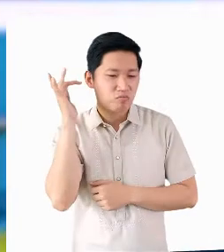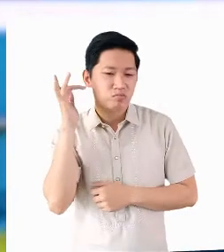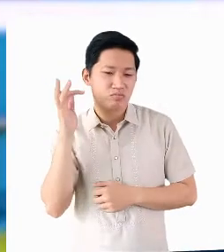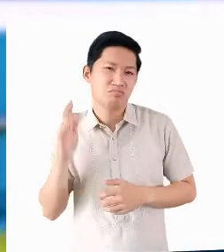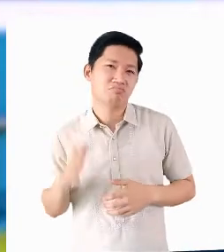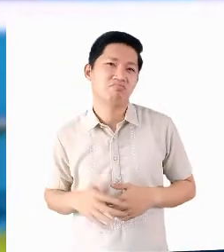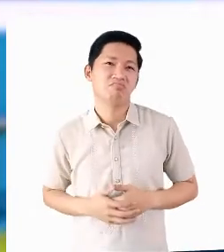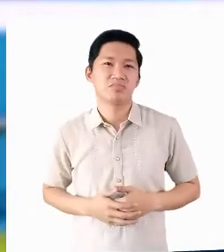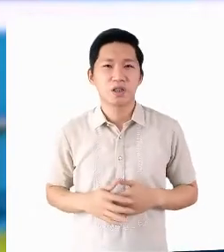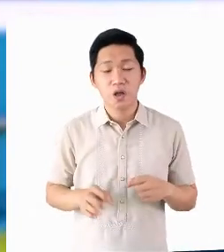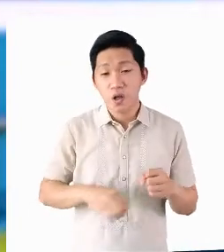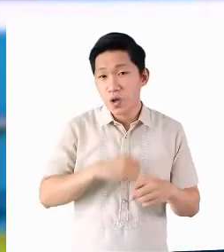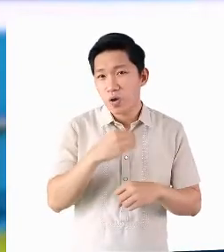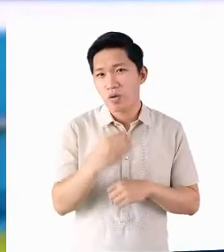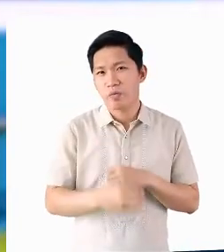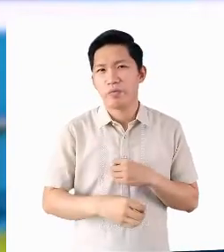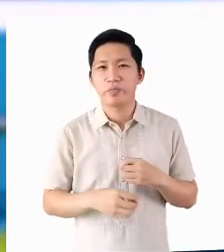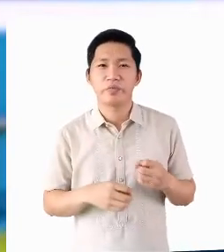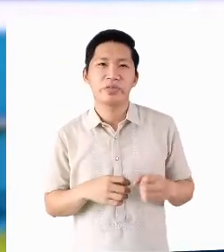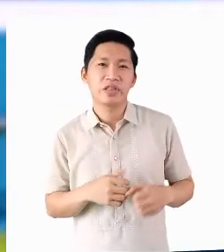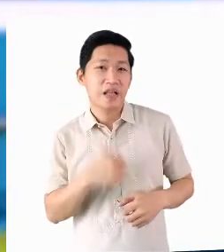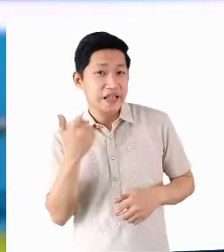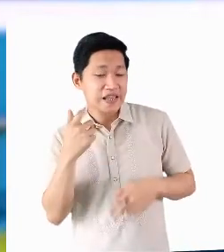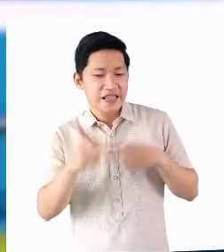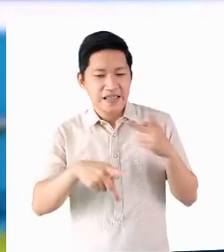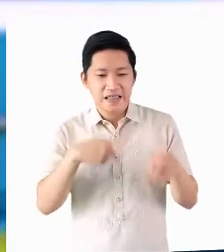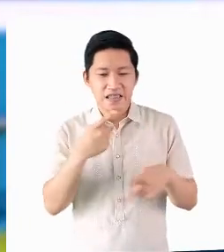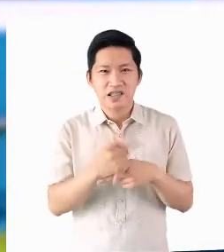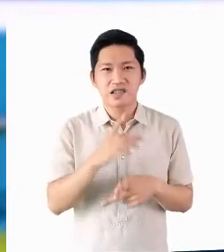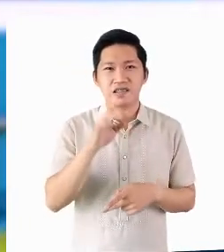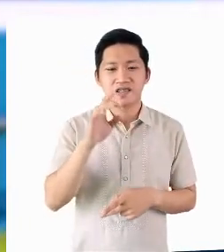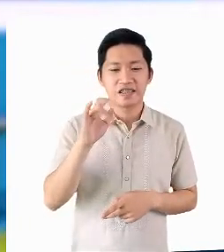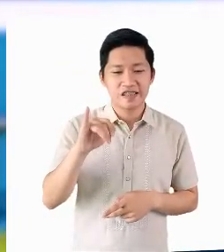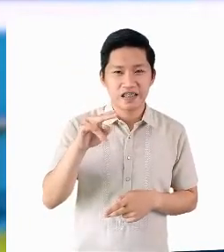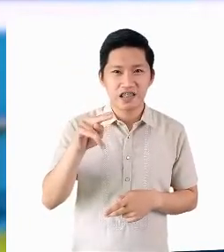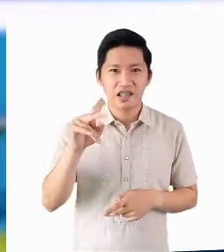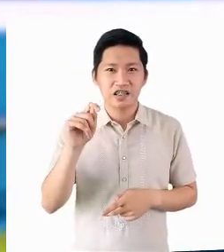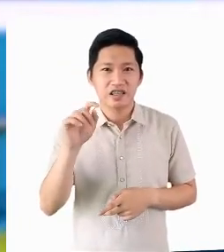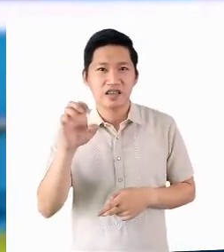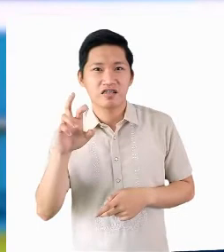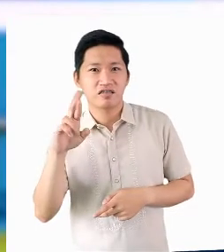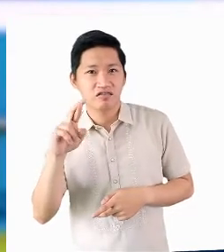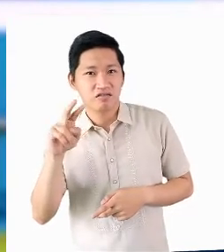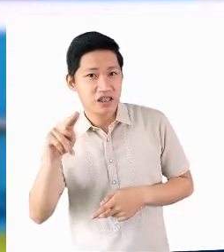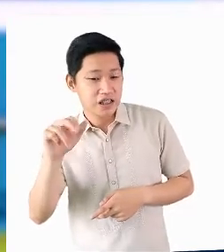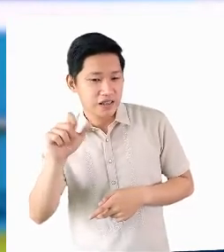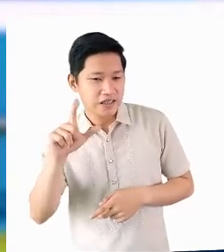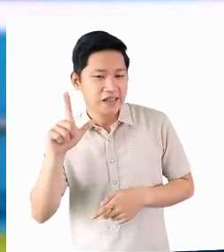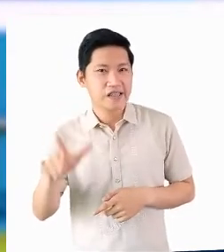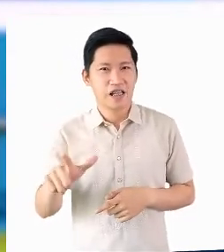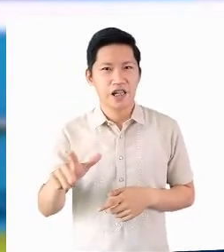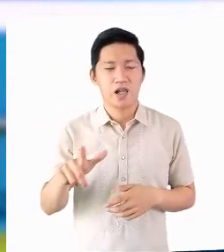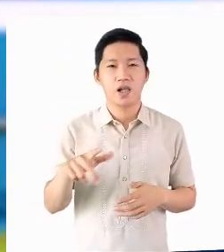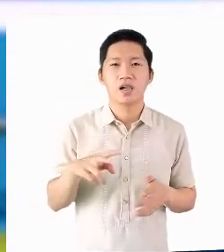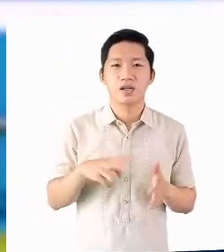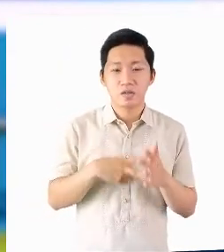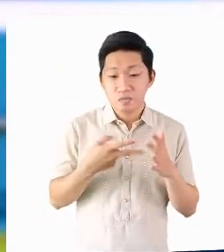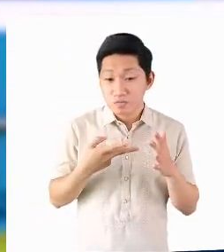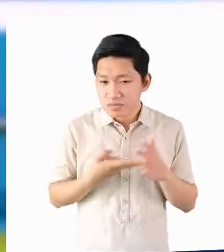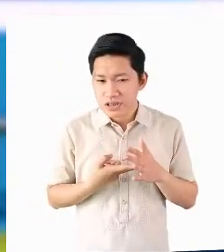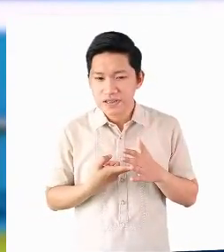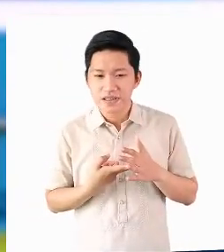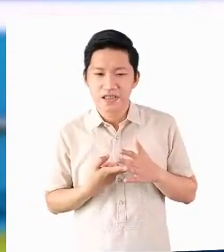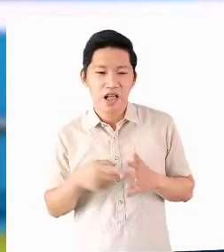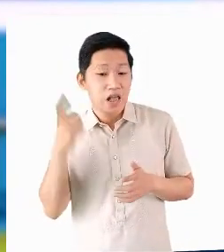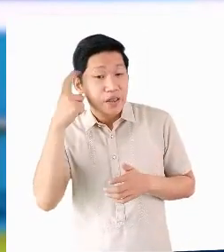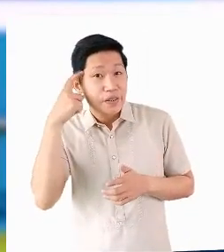Moreover, another kind of noise is internal noises. Internal noises are the thoughts and